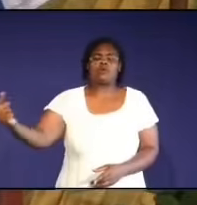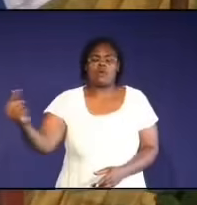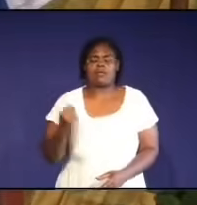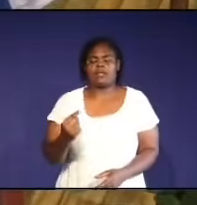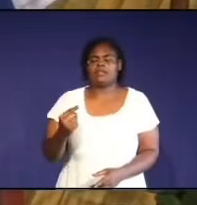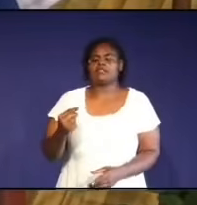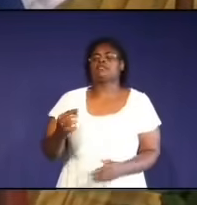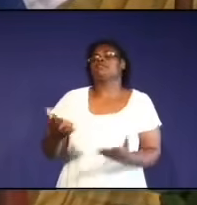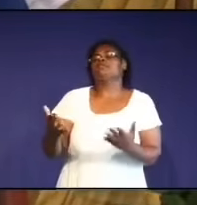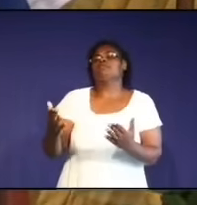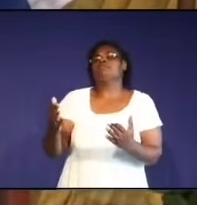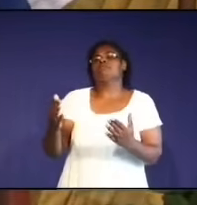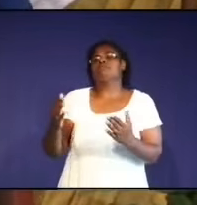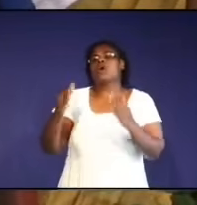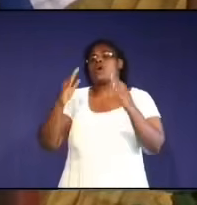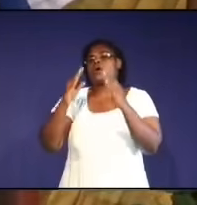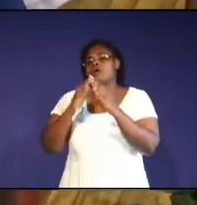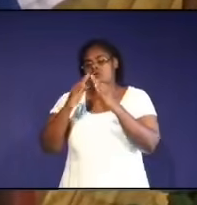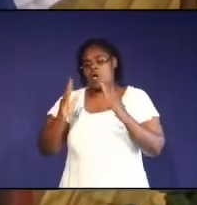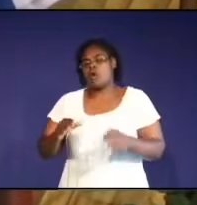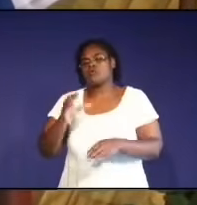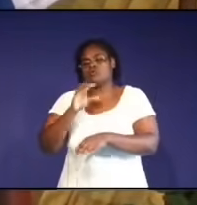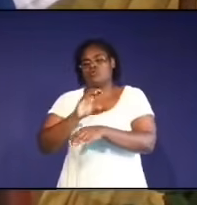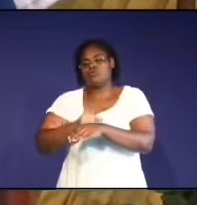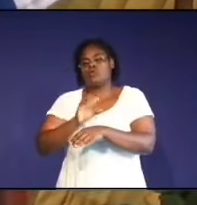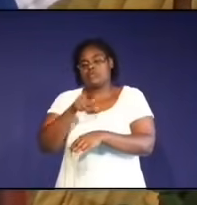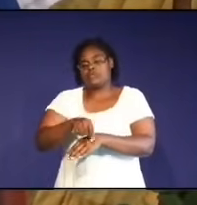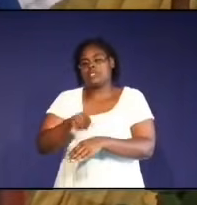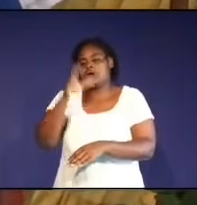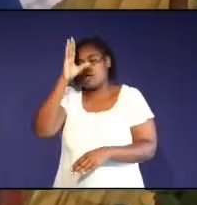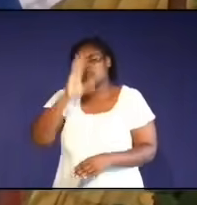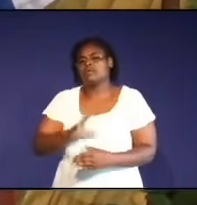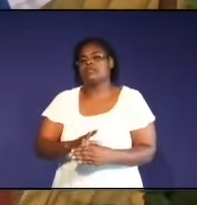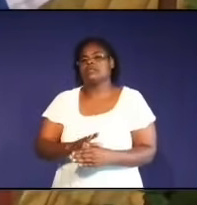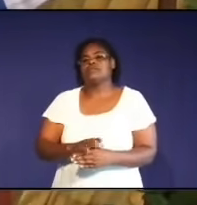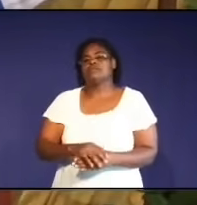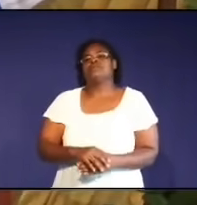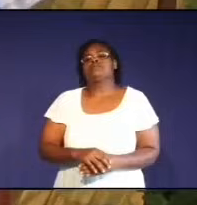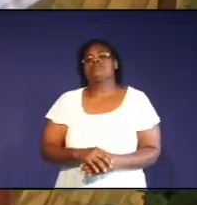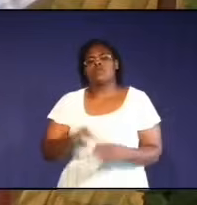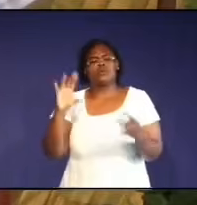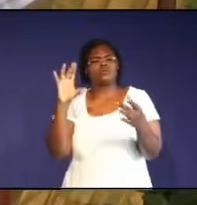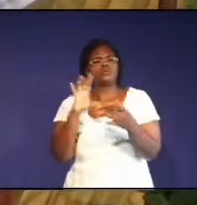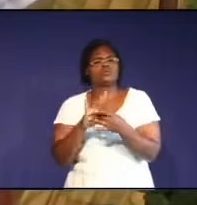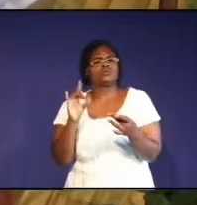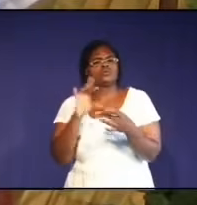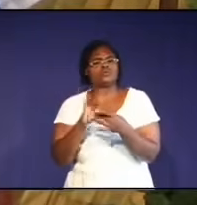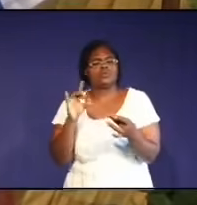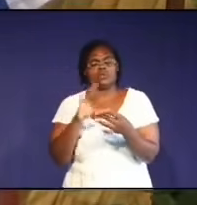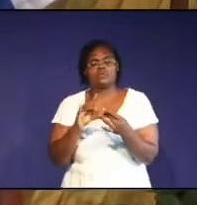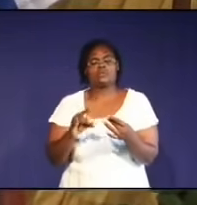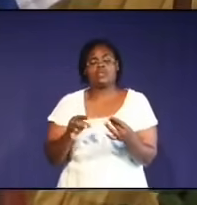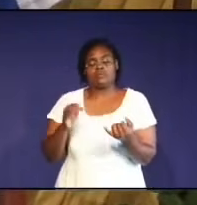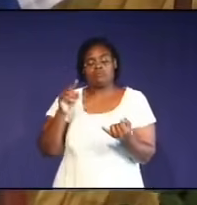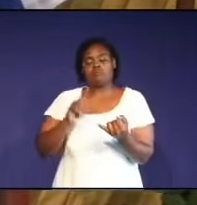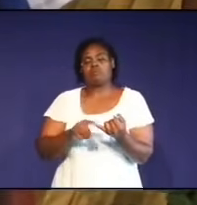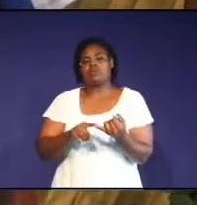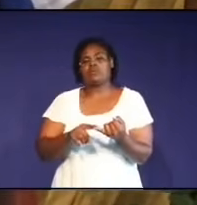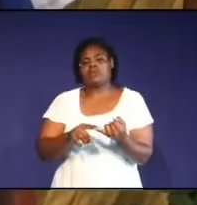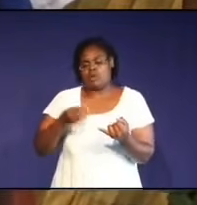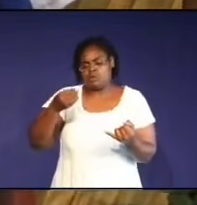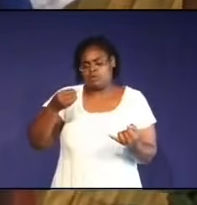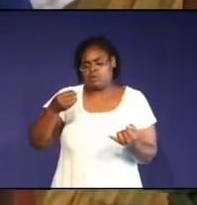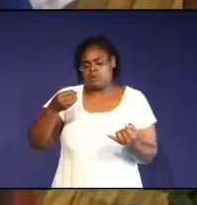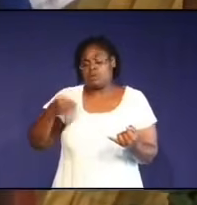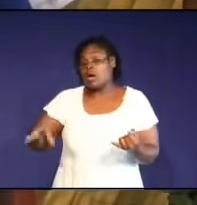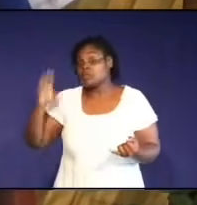house. There are 3 lost types in the parable. The lost boy, he knew